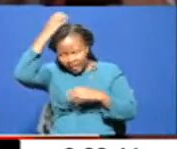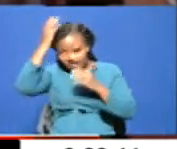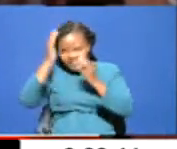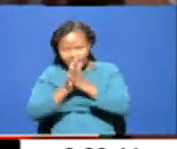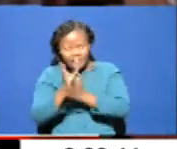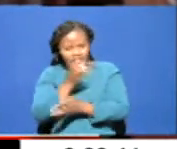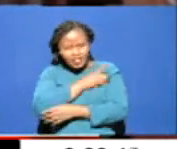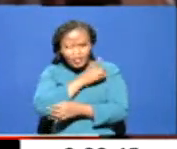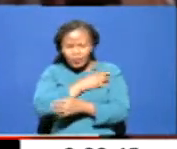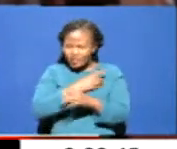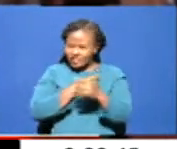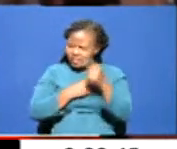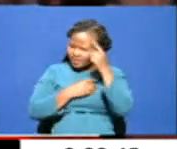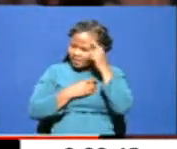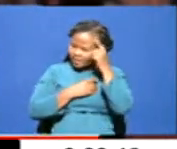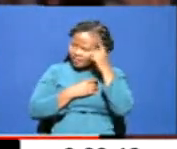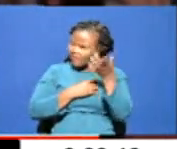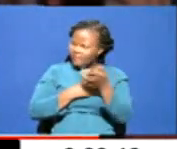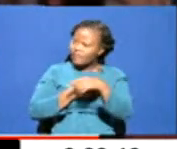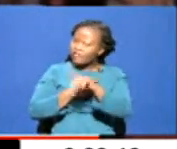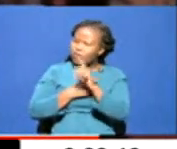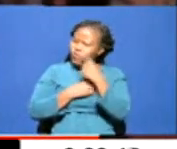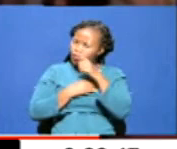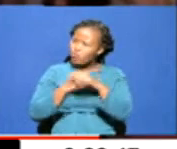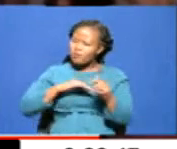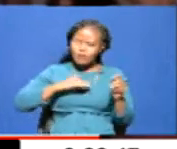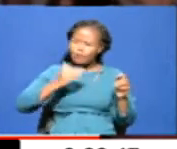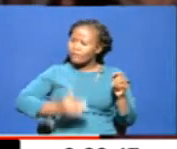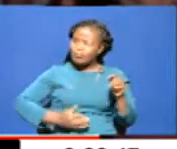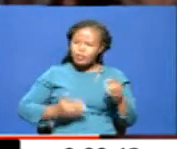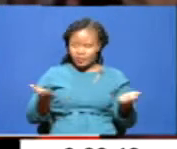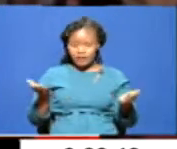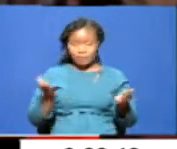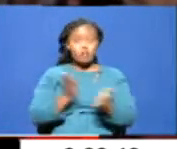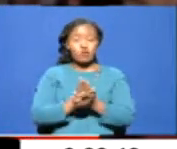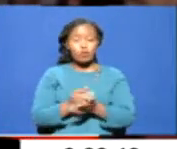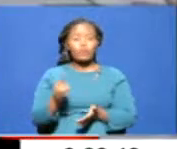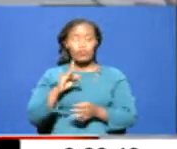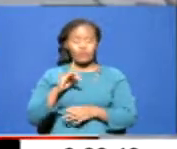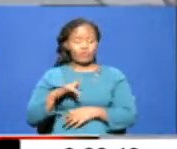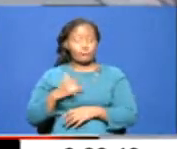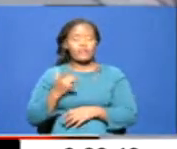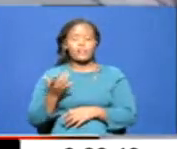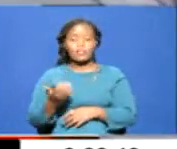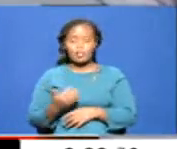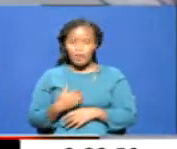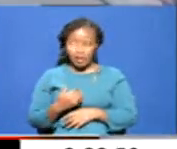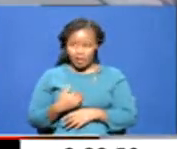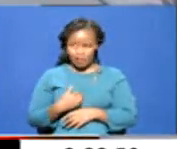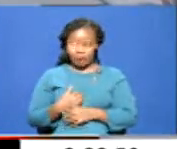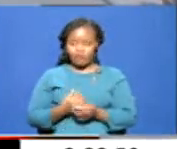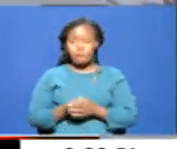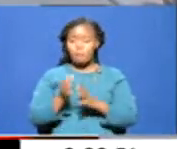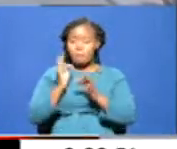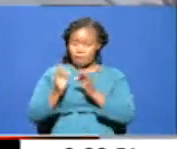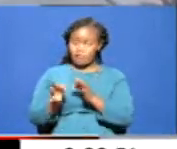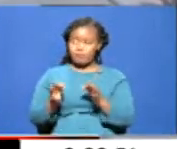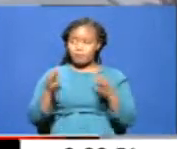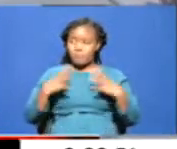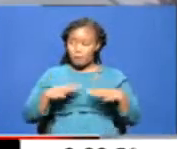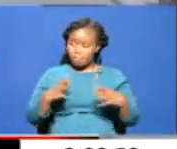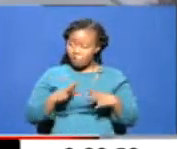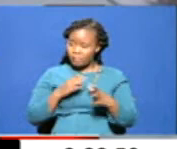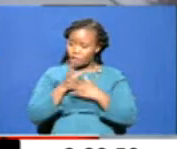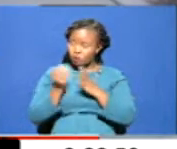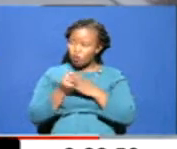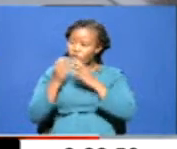wondering, who gave you that pregnancy? We have feelings like any other person. Ujumbe ukiwafikia,